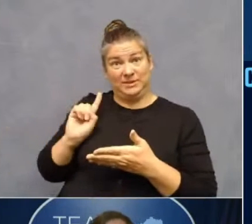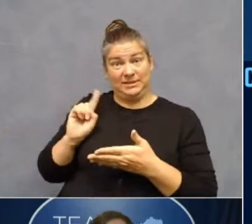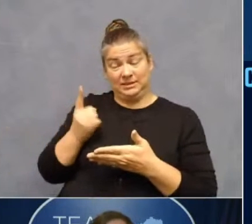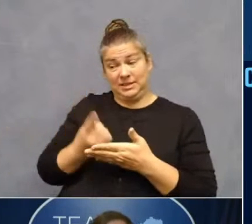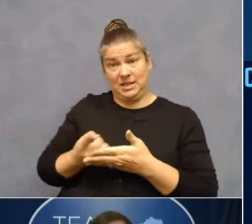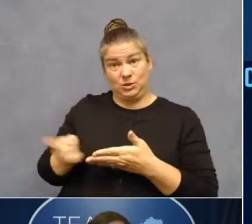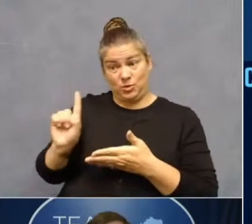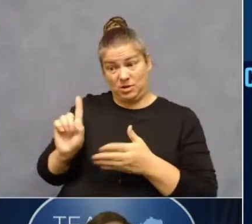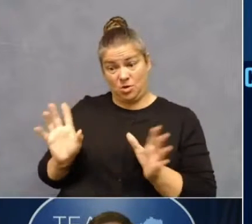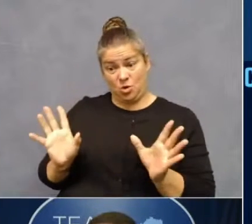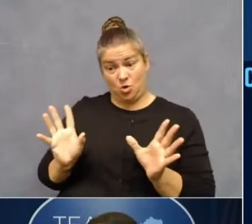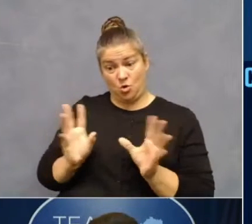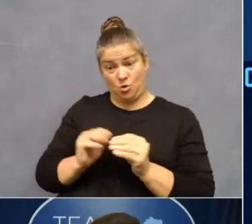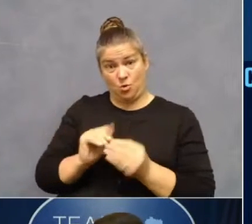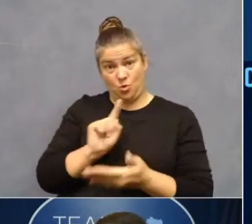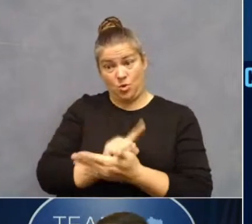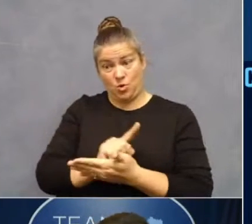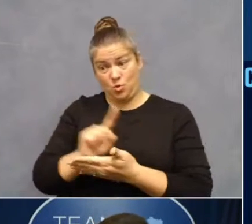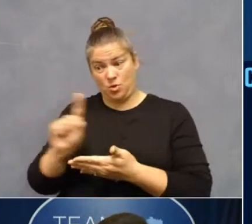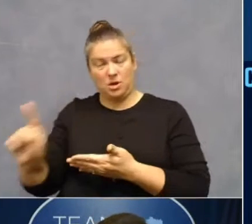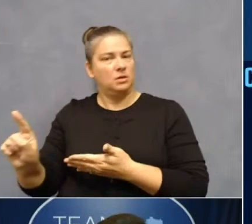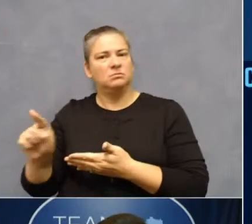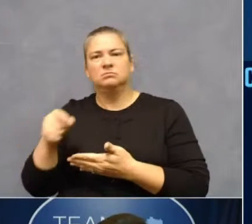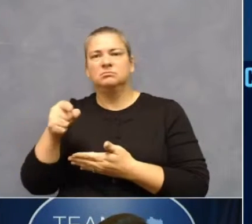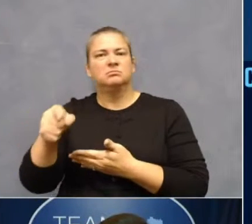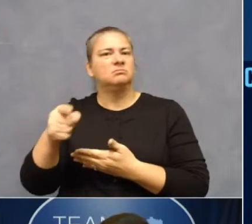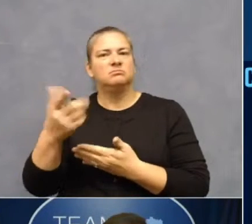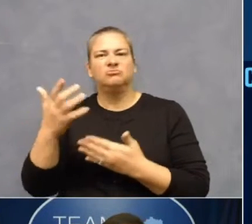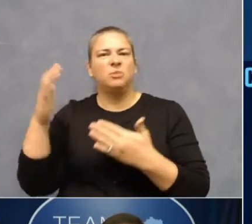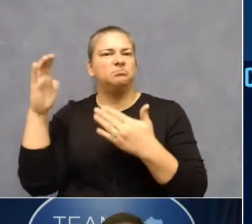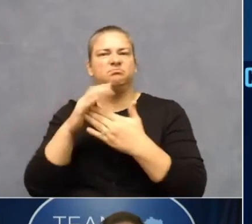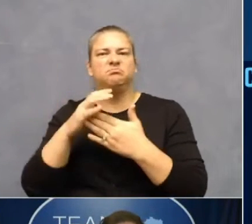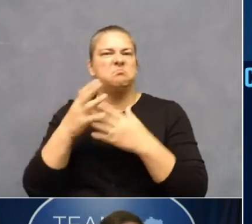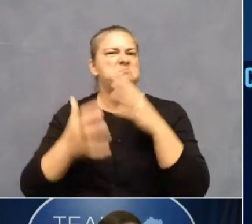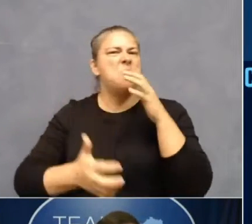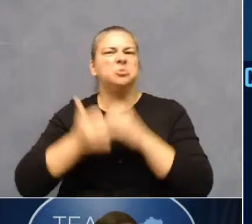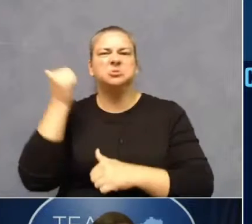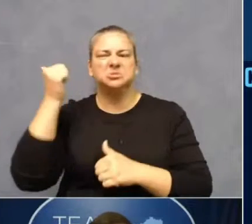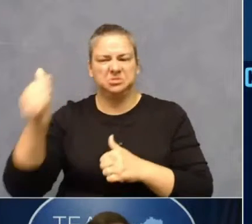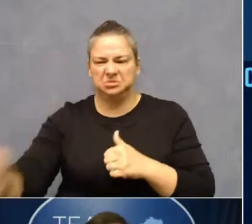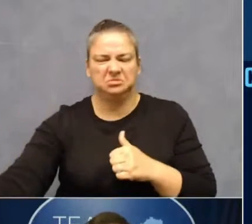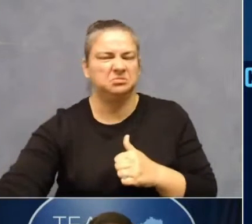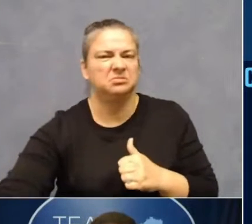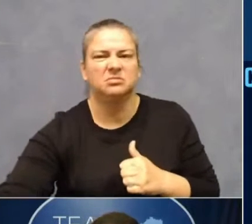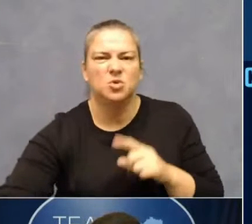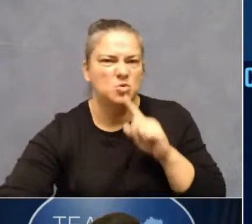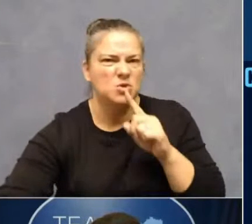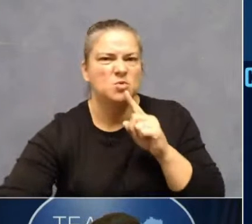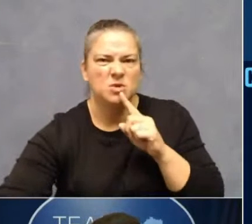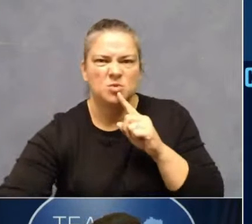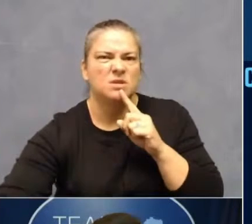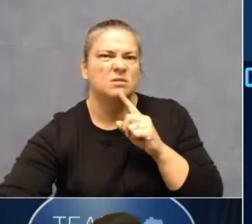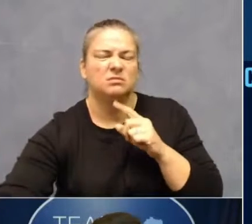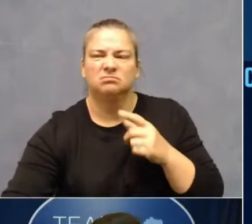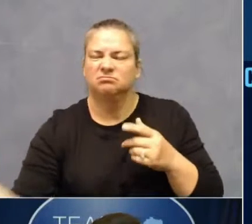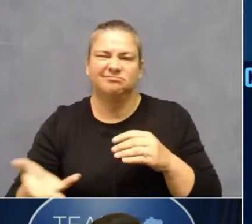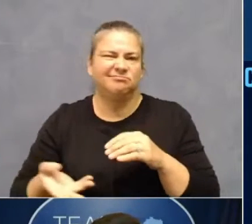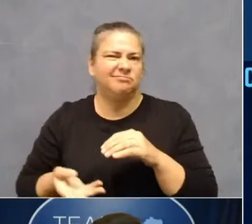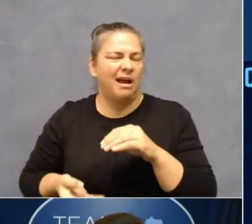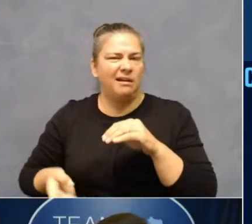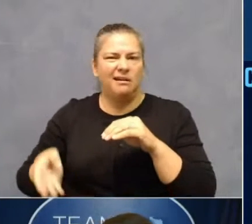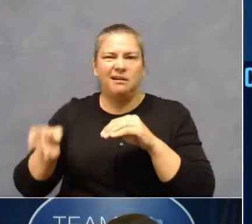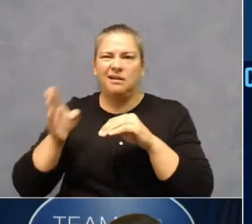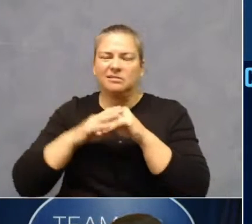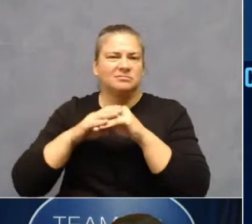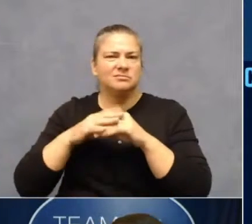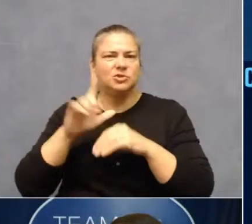positive COVID-19 cases, and it wasn't even close. 20+% over the next highest week. And